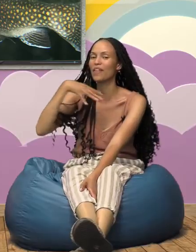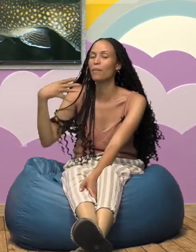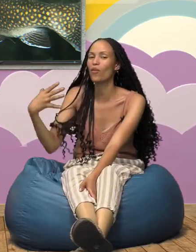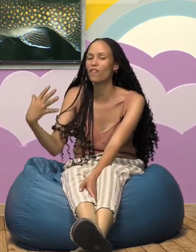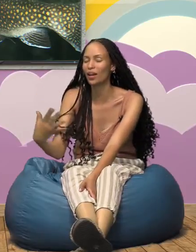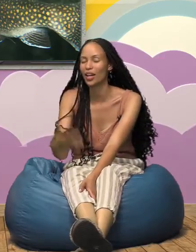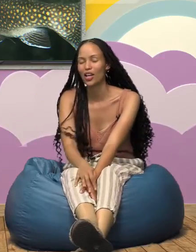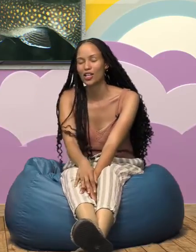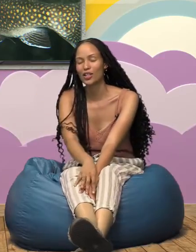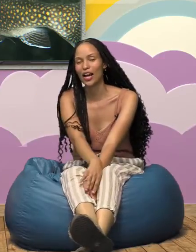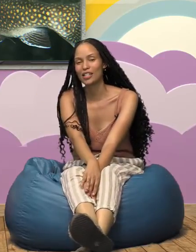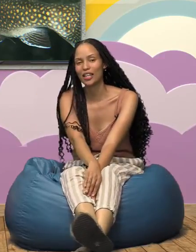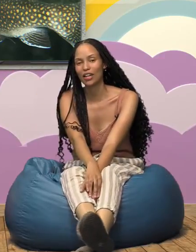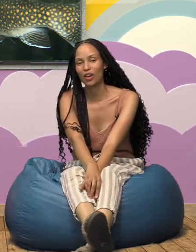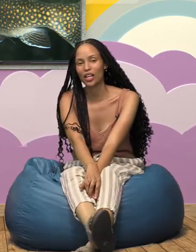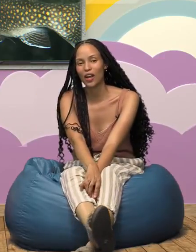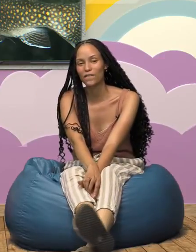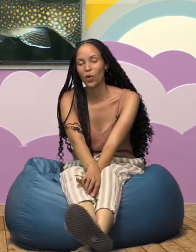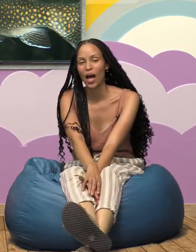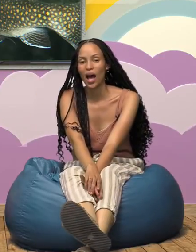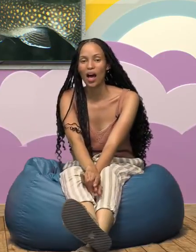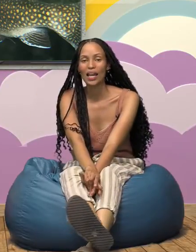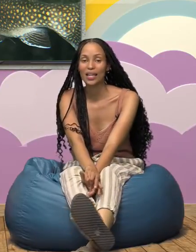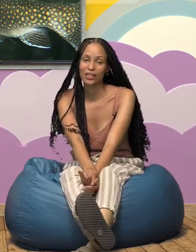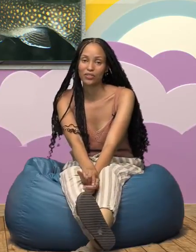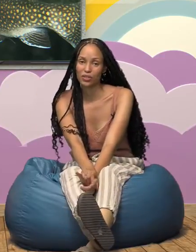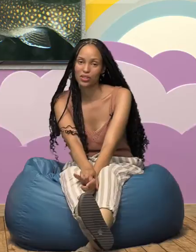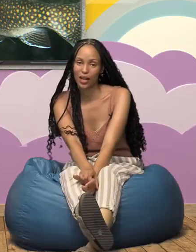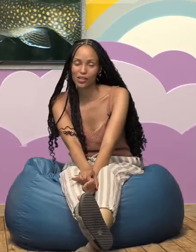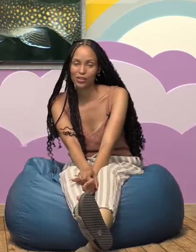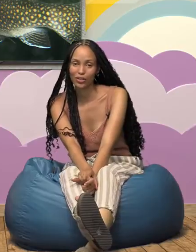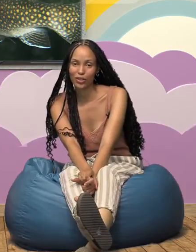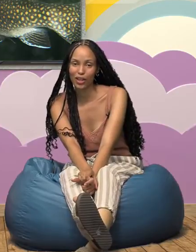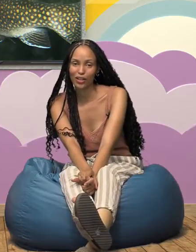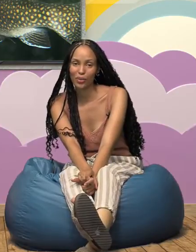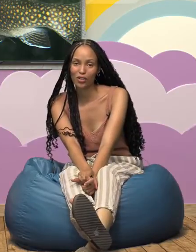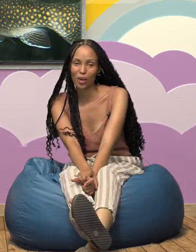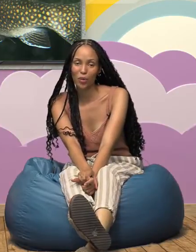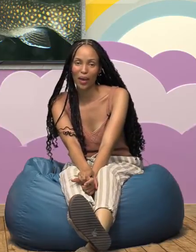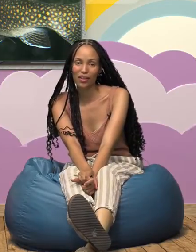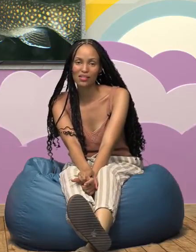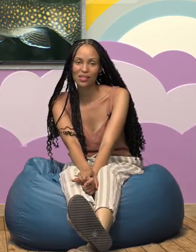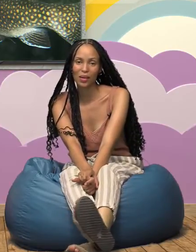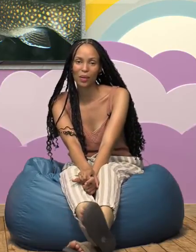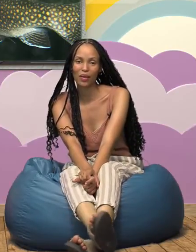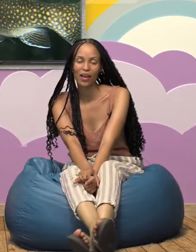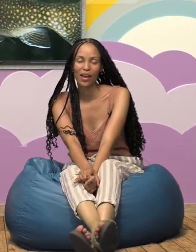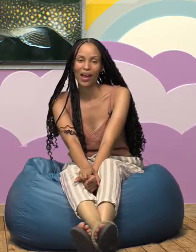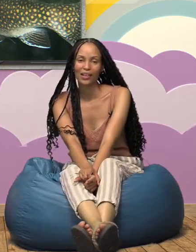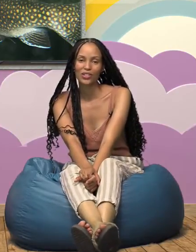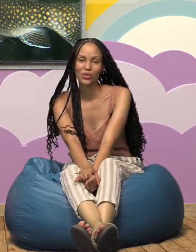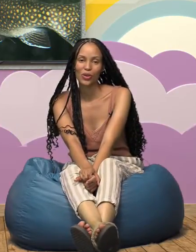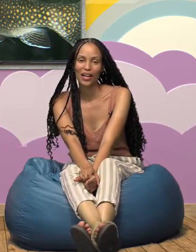keeps becoming more fun. So guys, get ready for our lesson for today. So don't go anywhere. Grab your pencils and